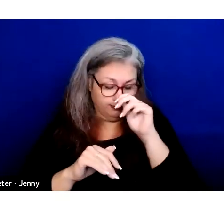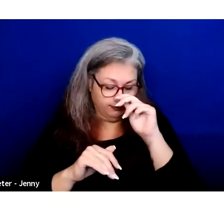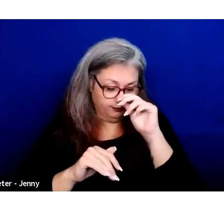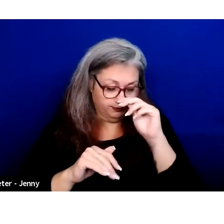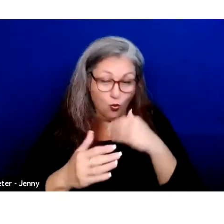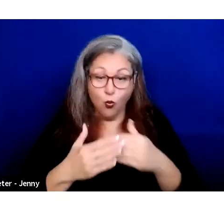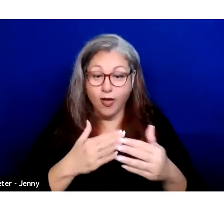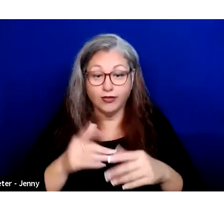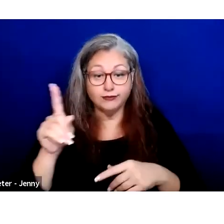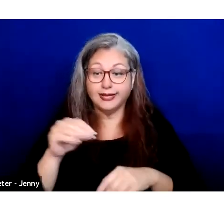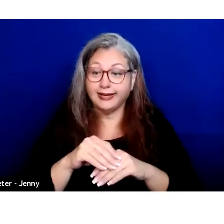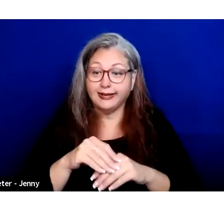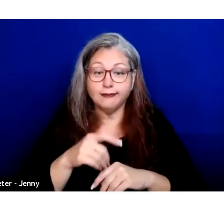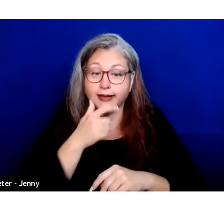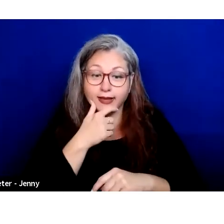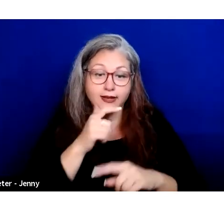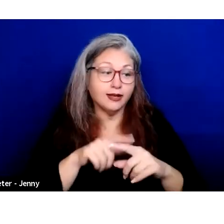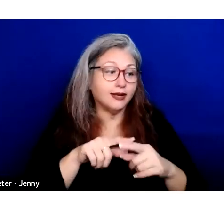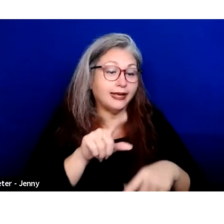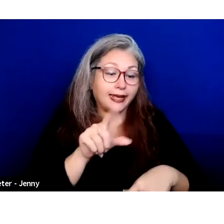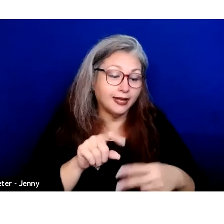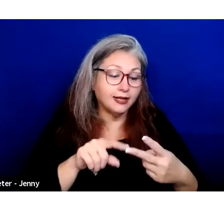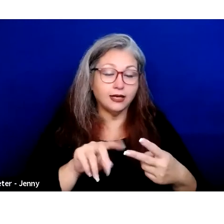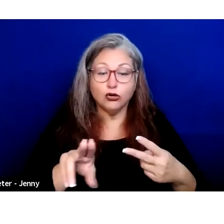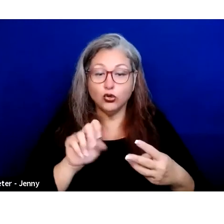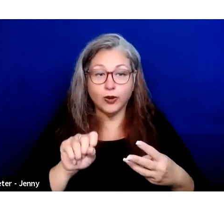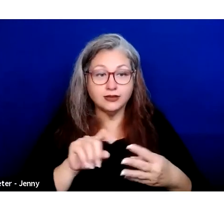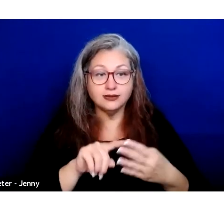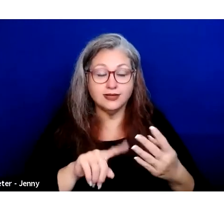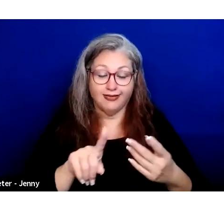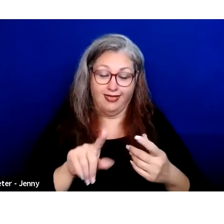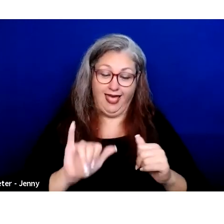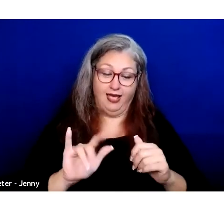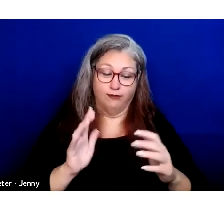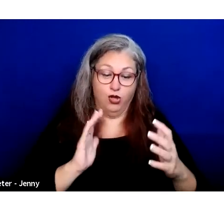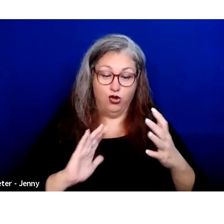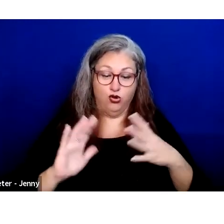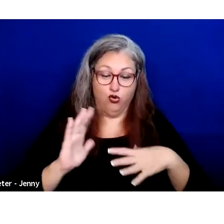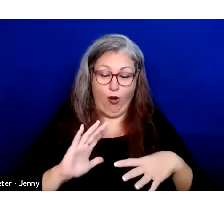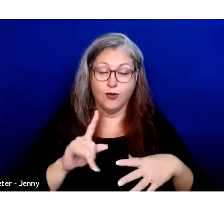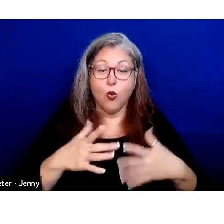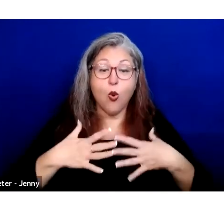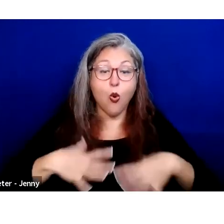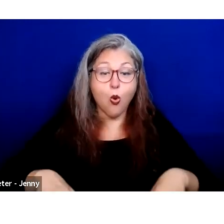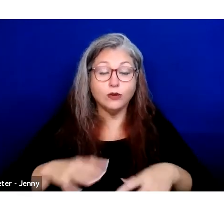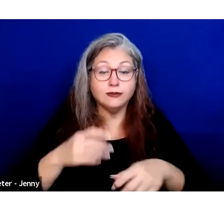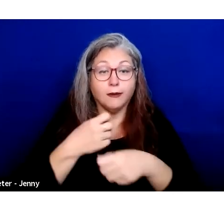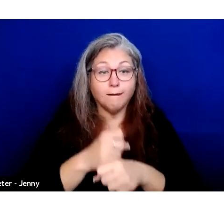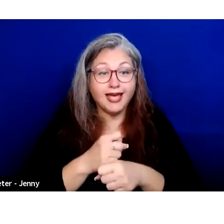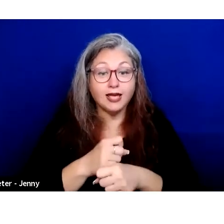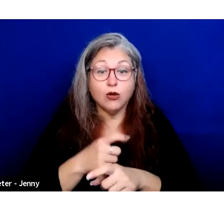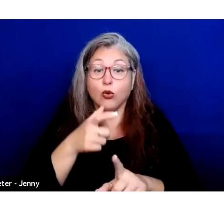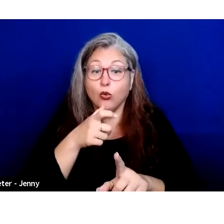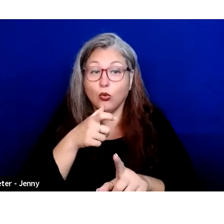in England, whether it's in Italy, whether it's in the US, this garment, your clothes are being made